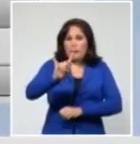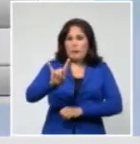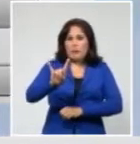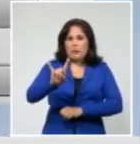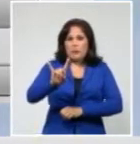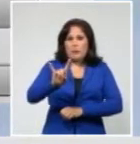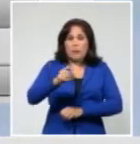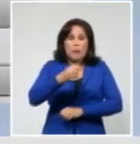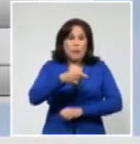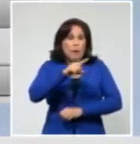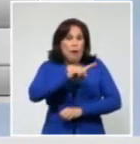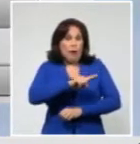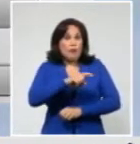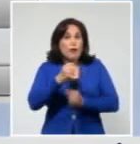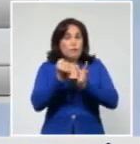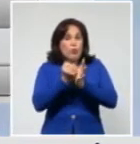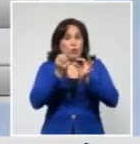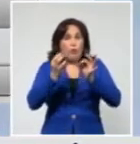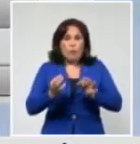countries. Yesterday,